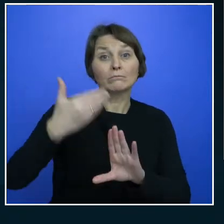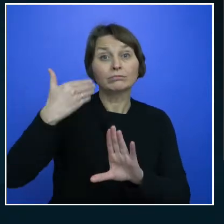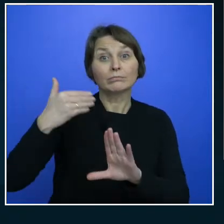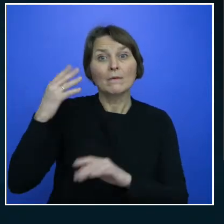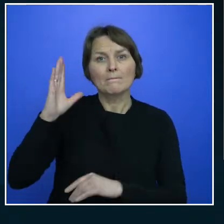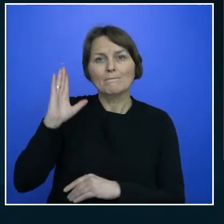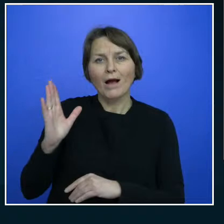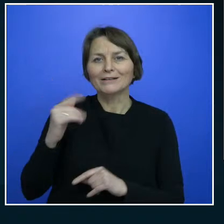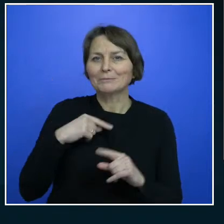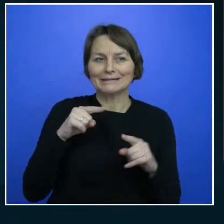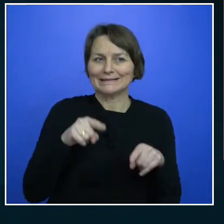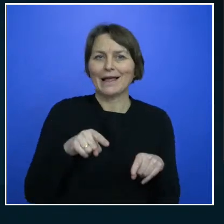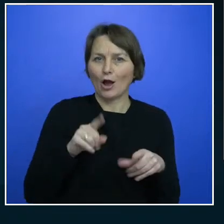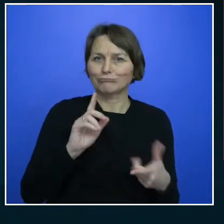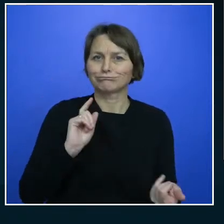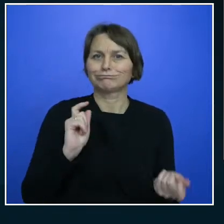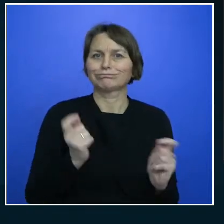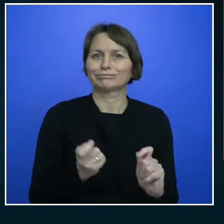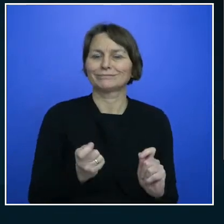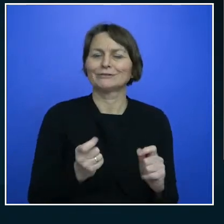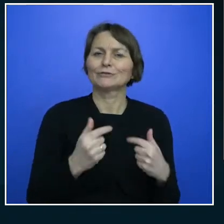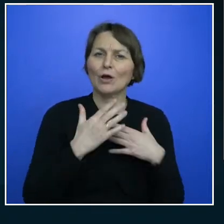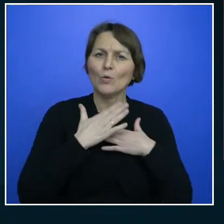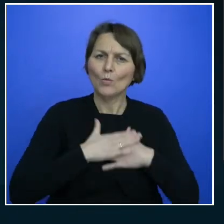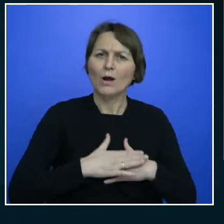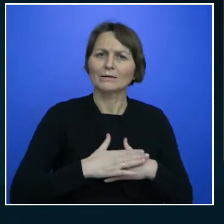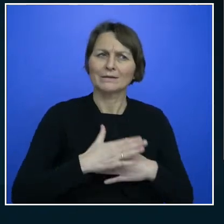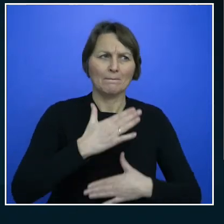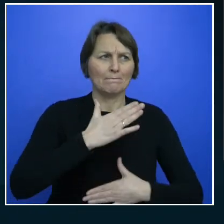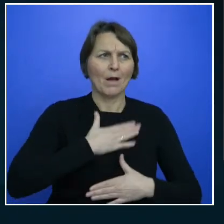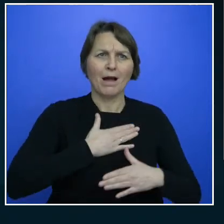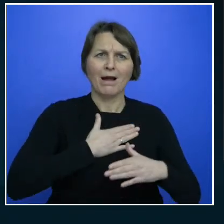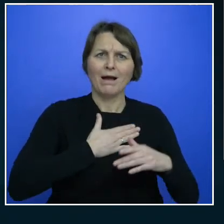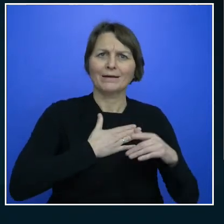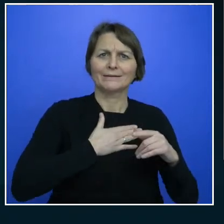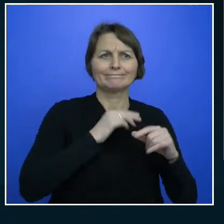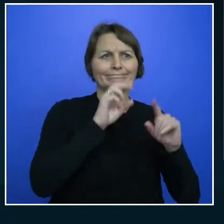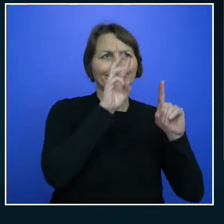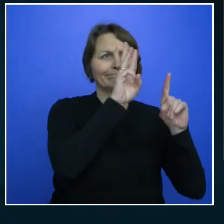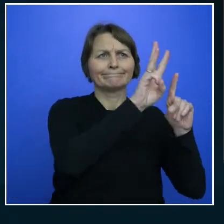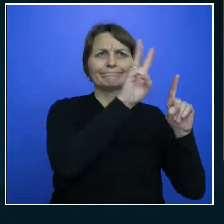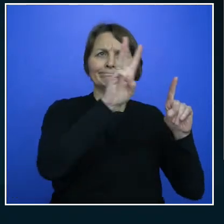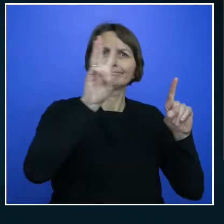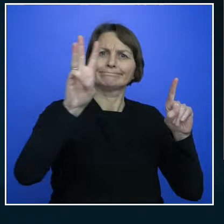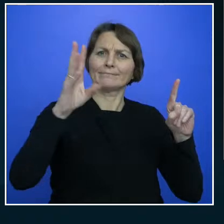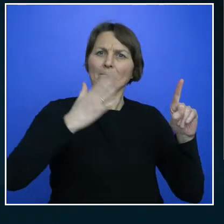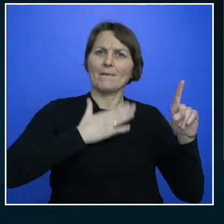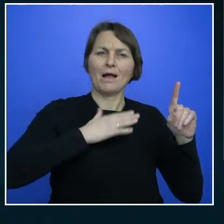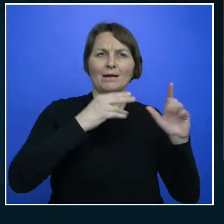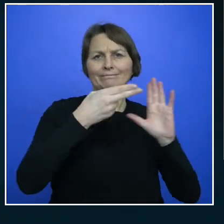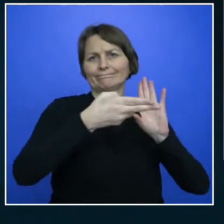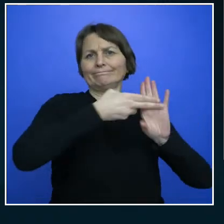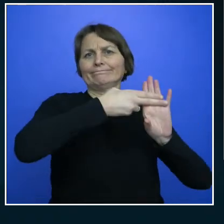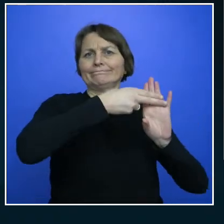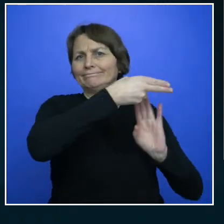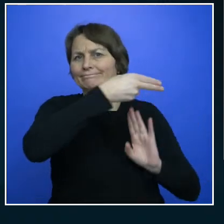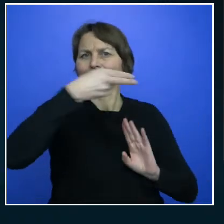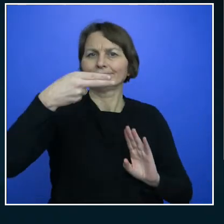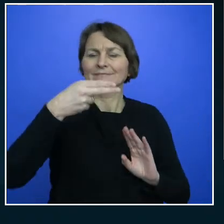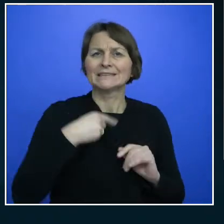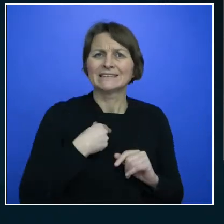things not possible. I wanted my custom domain, and then I had to do tricks